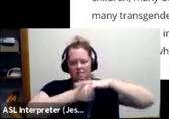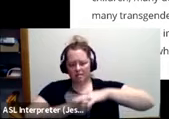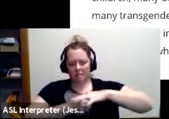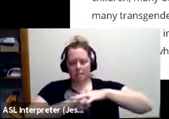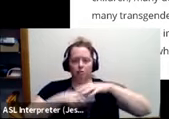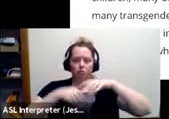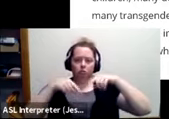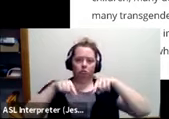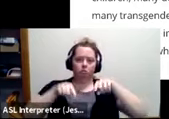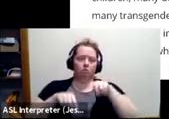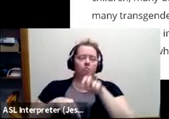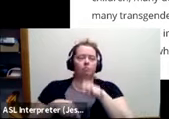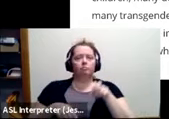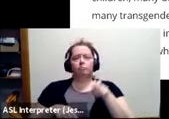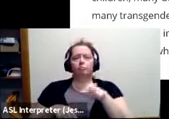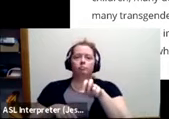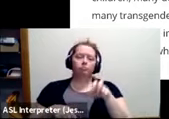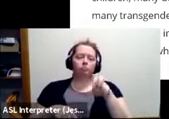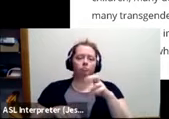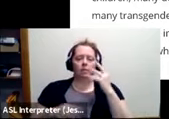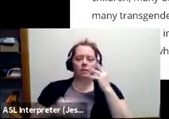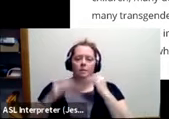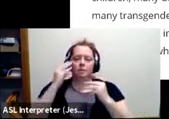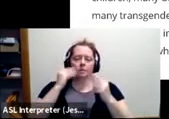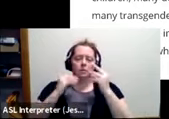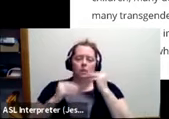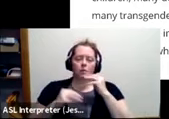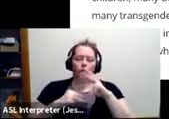if we are constantly in spaces of